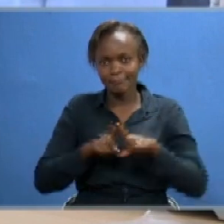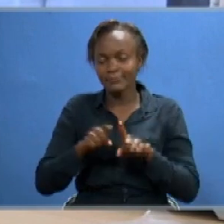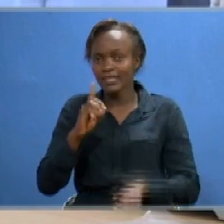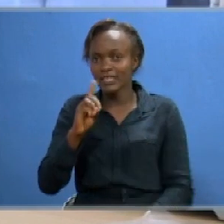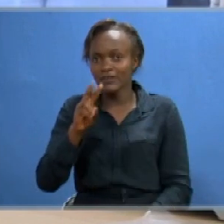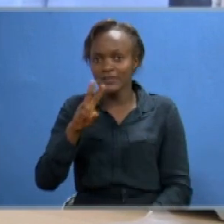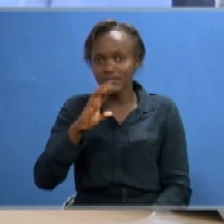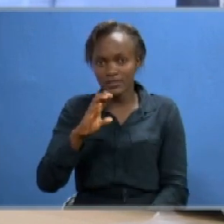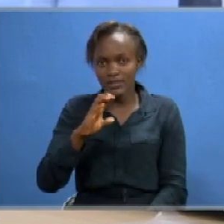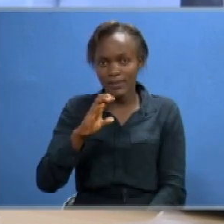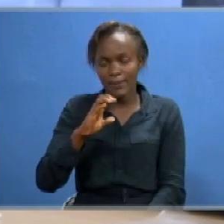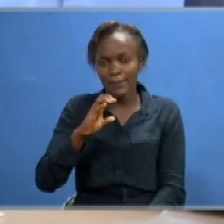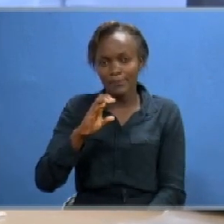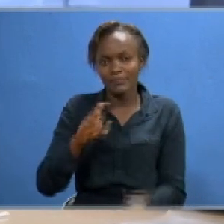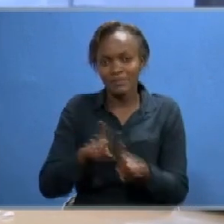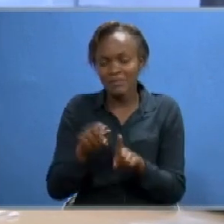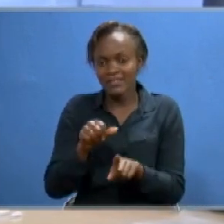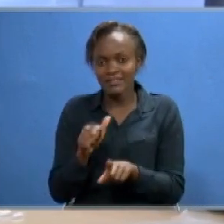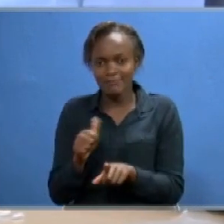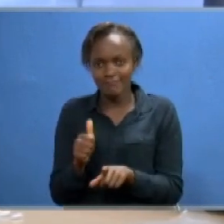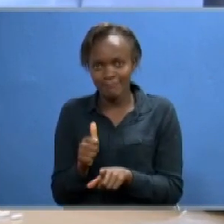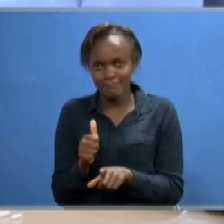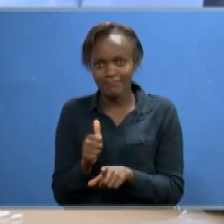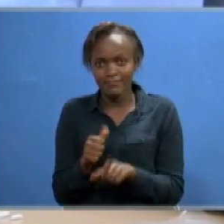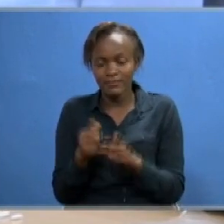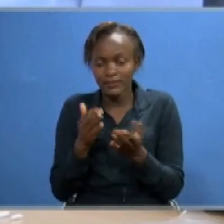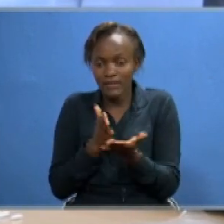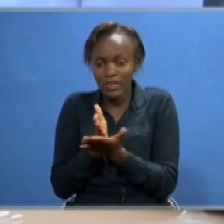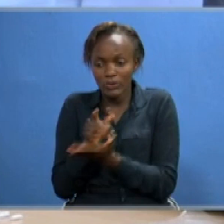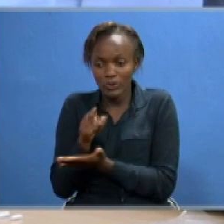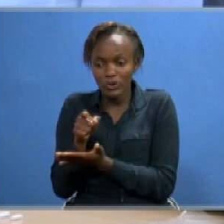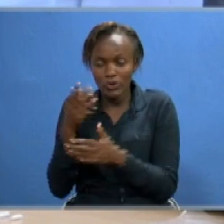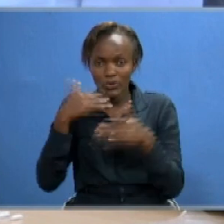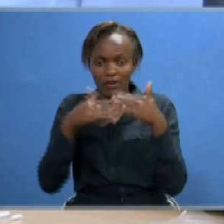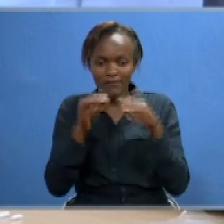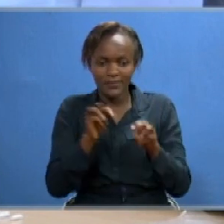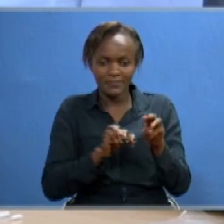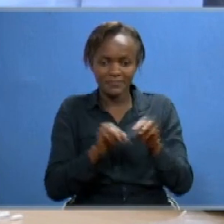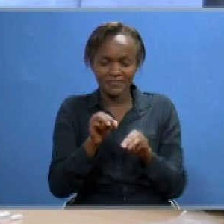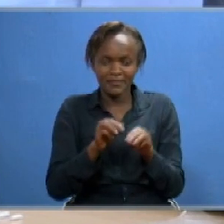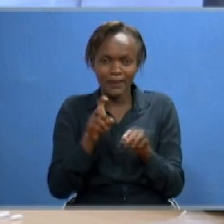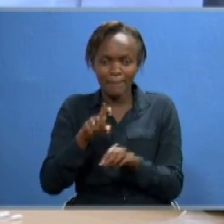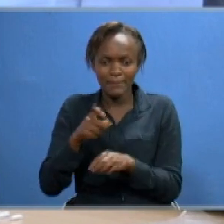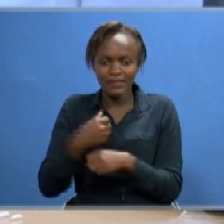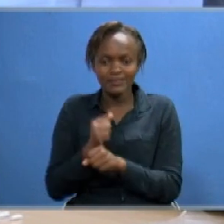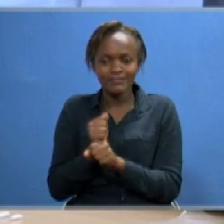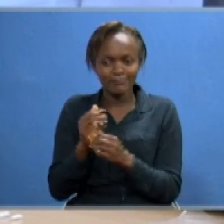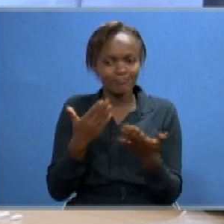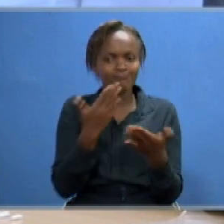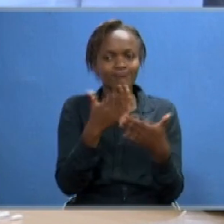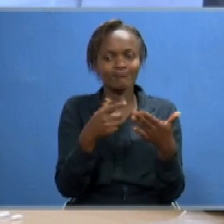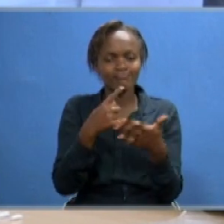Research, Innovation and Outreach. And then through that, the university management then has to approve